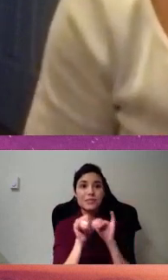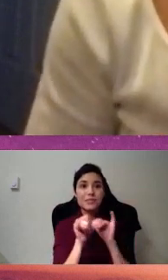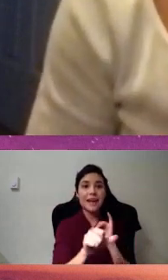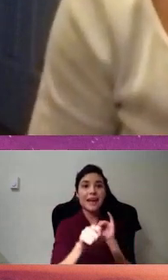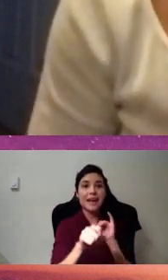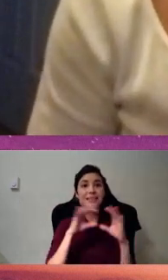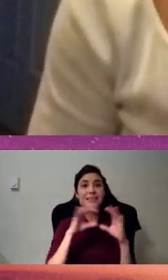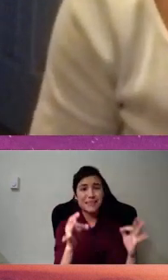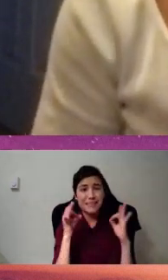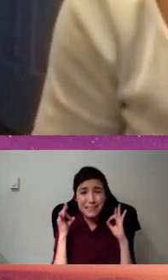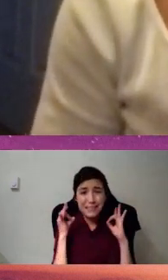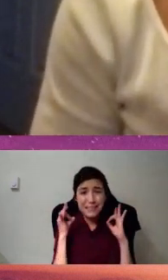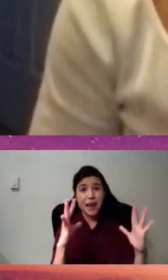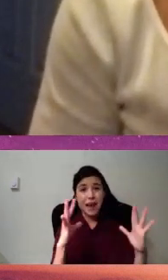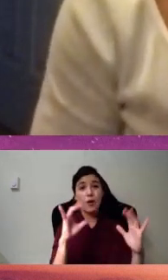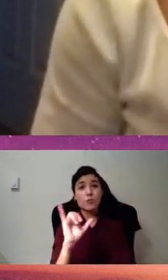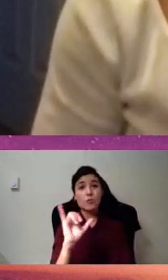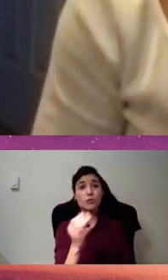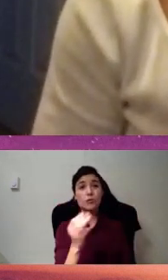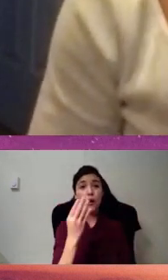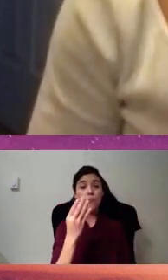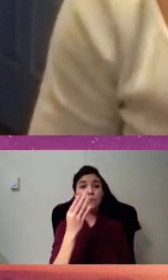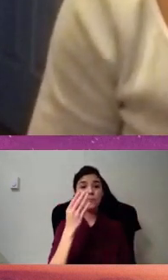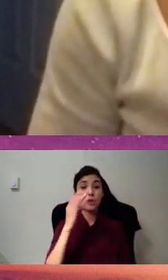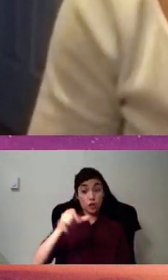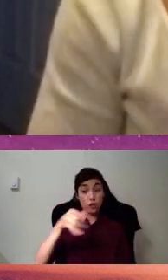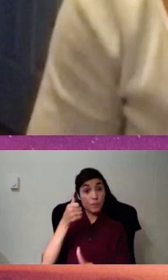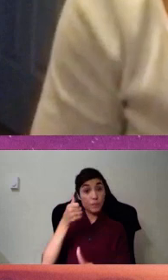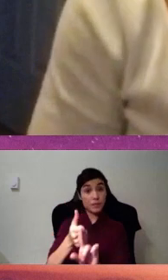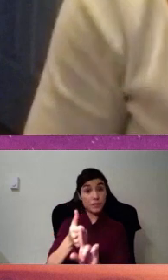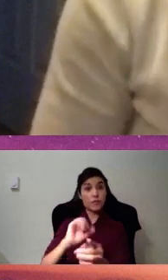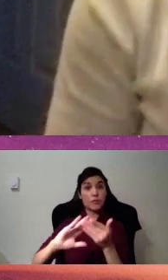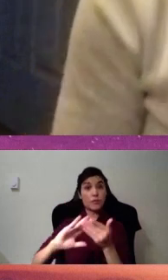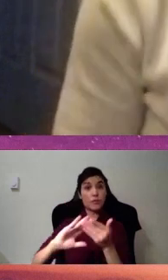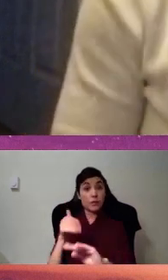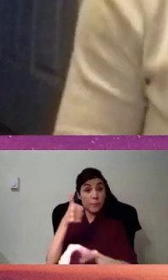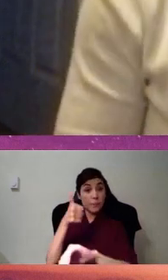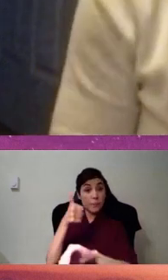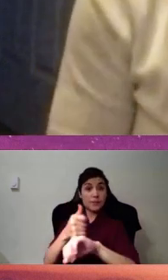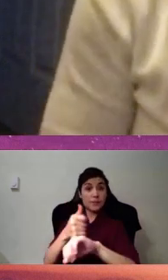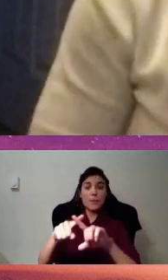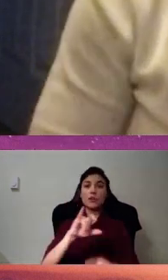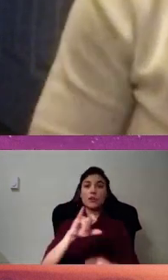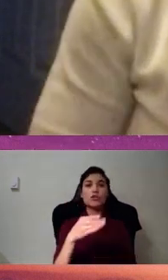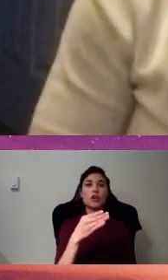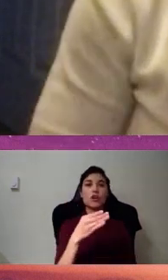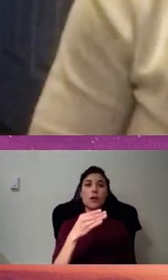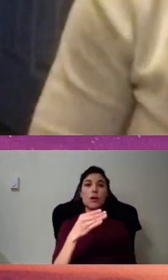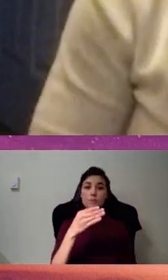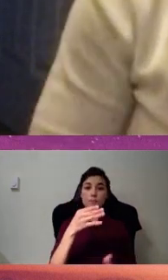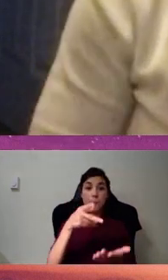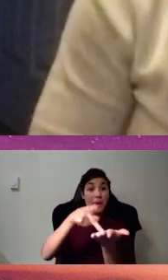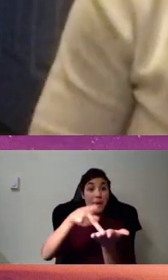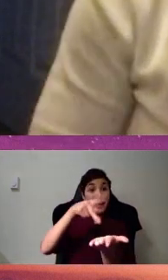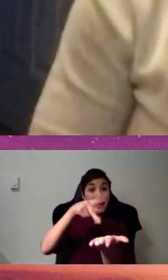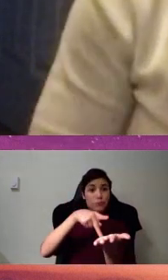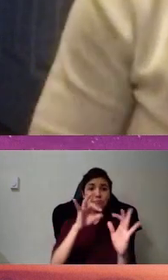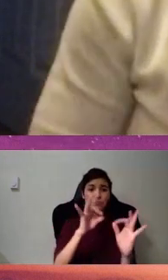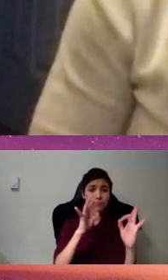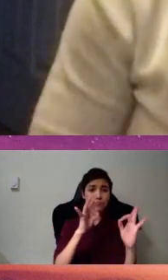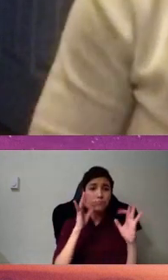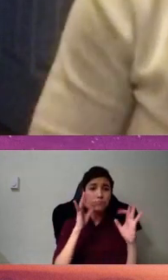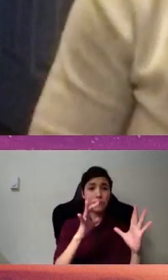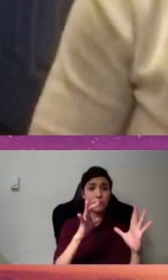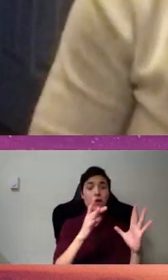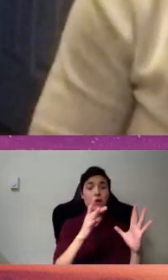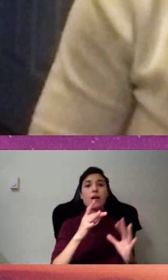community based, but they don't get paid, they don't get breaks, their hours are horrible, and I'm just like, leave. Because they're like, I